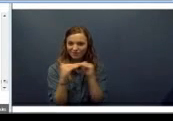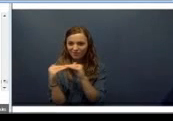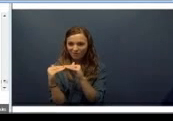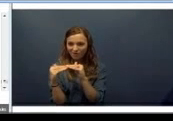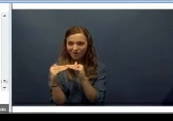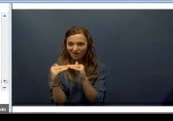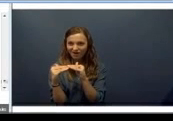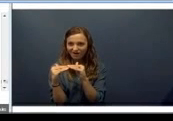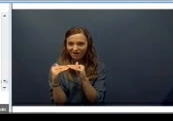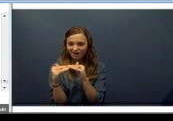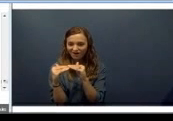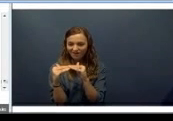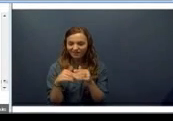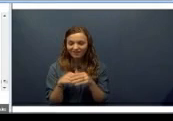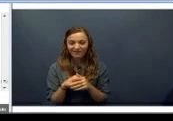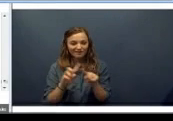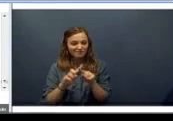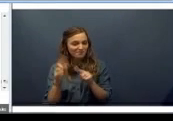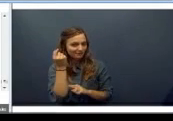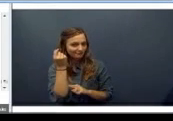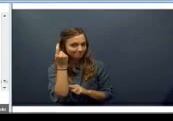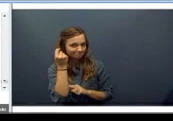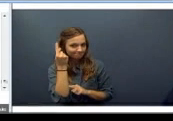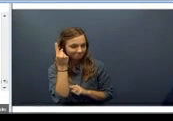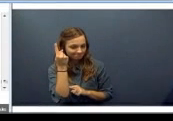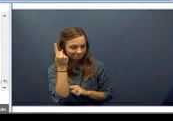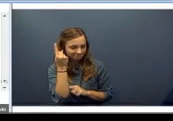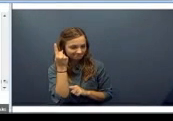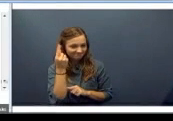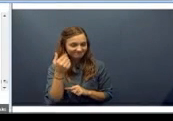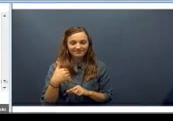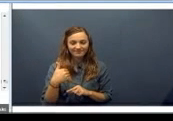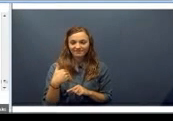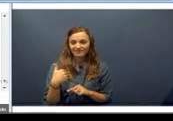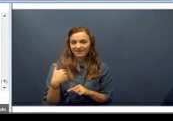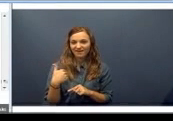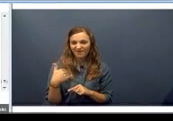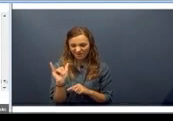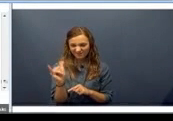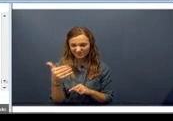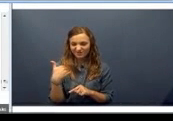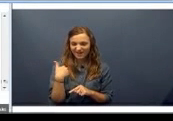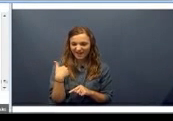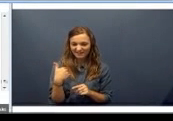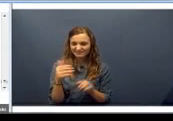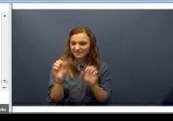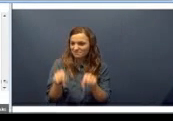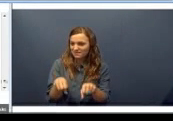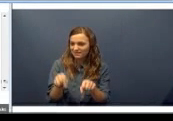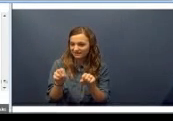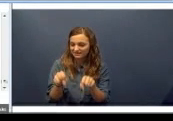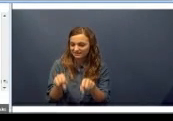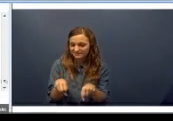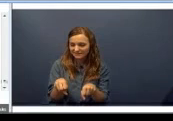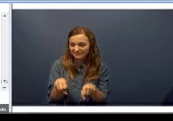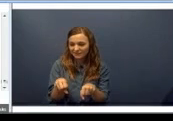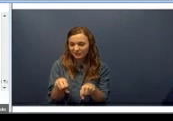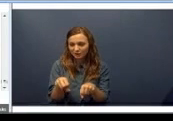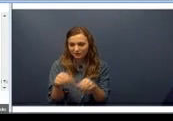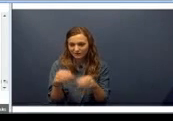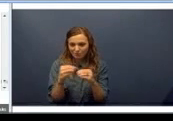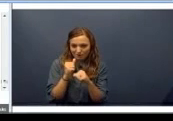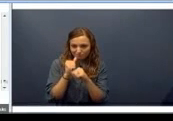be a great equalizer for people with disabilities, but the flip side of that is that it also has